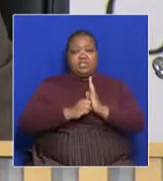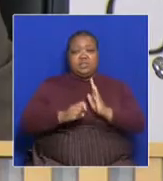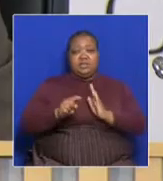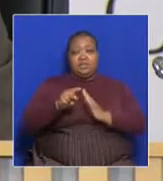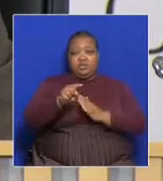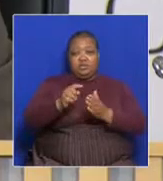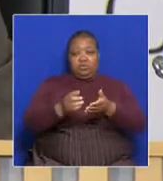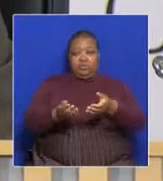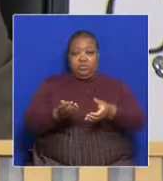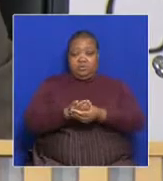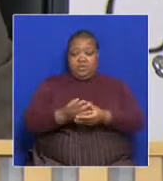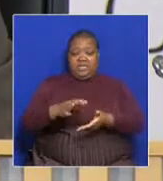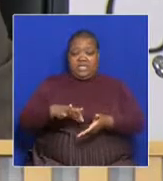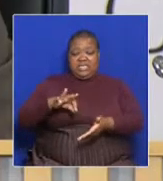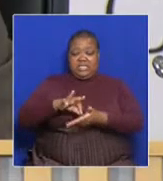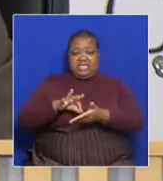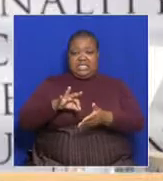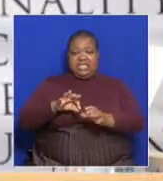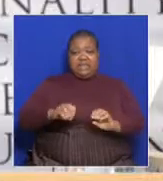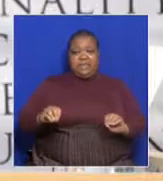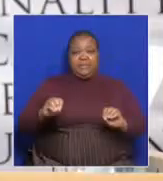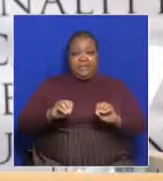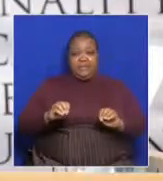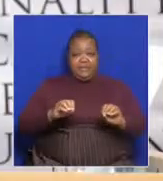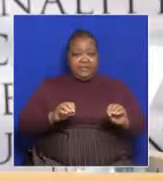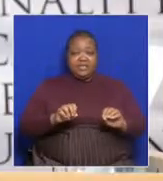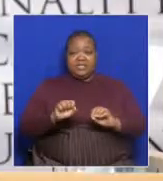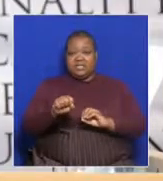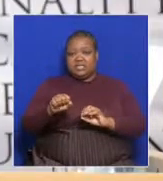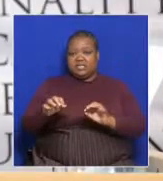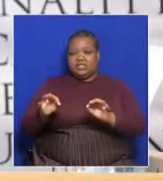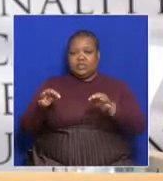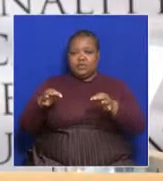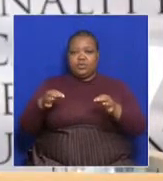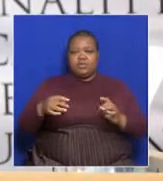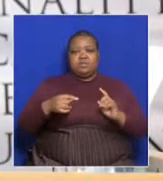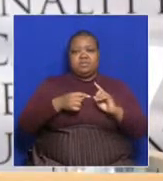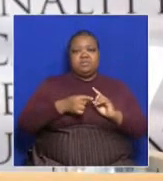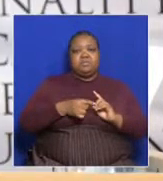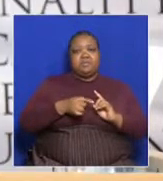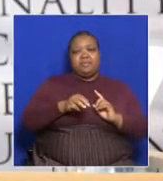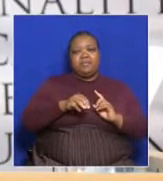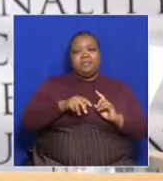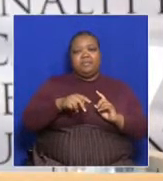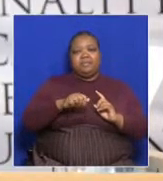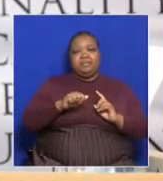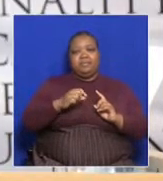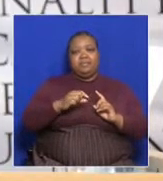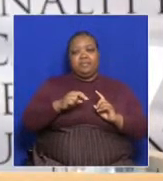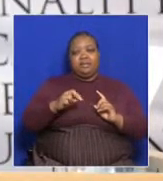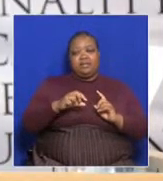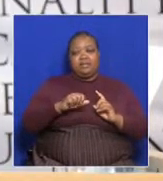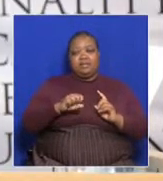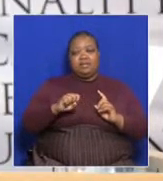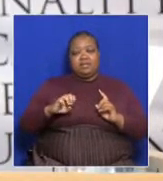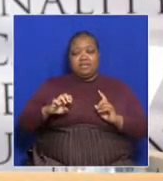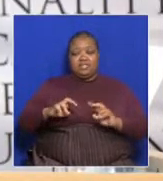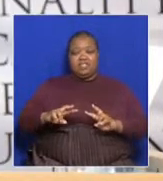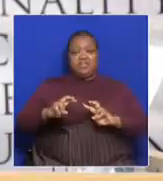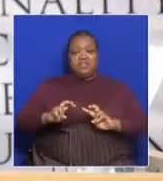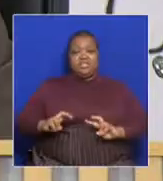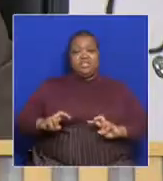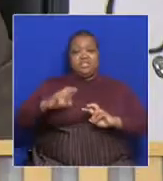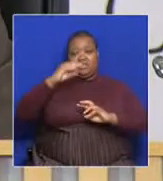correct. And Warrant Officer Mpangasa was the investigating officer for all of the 7 days before you came